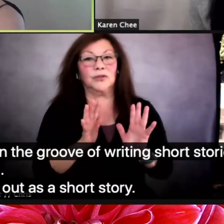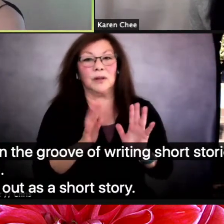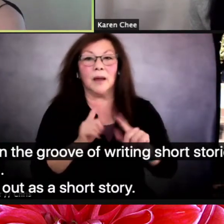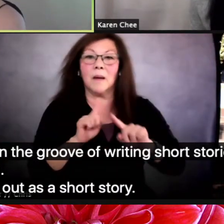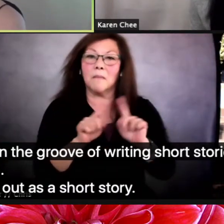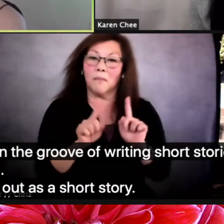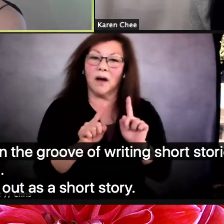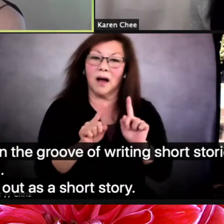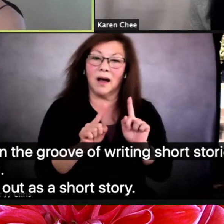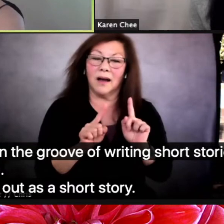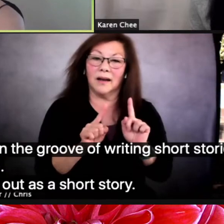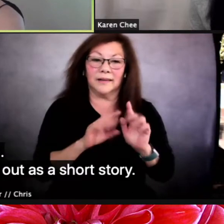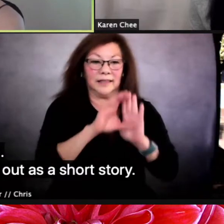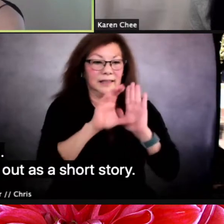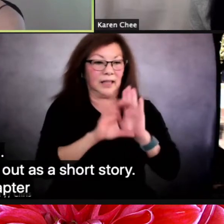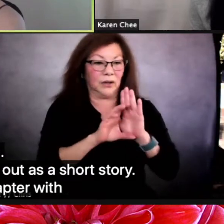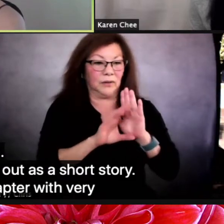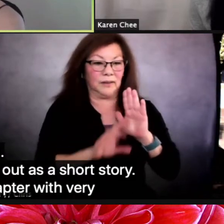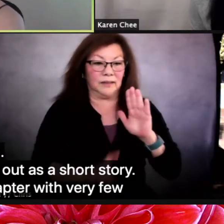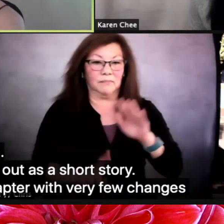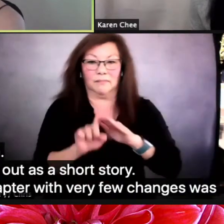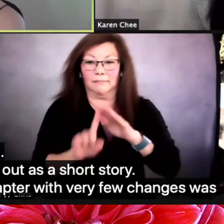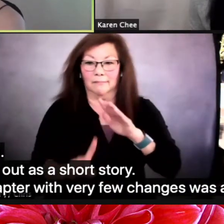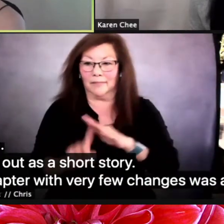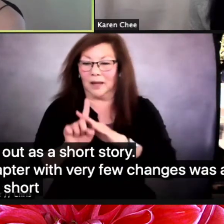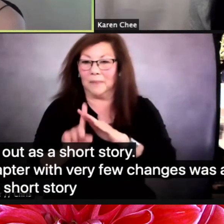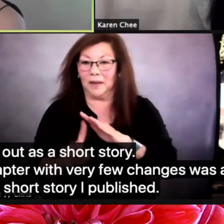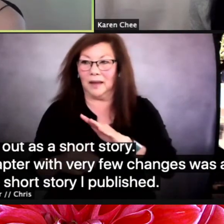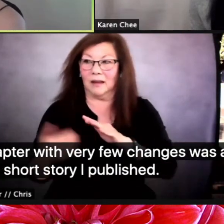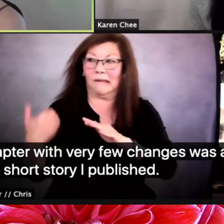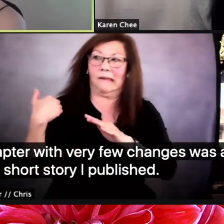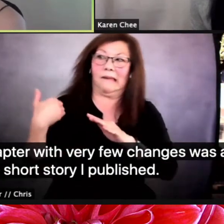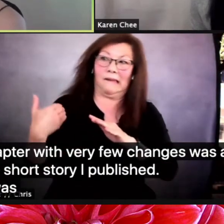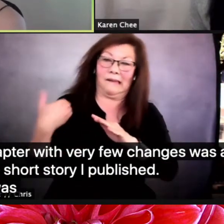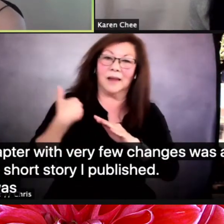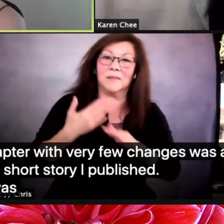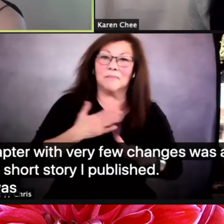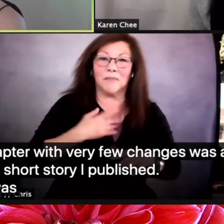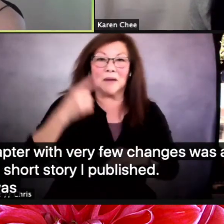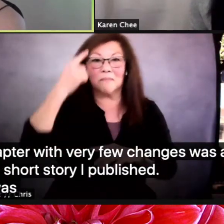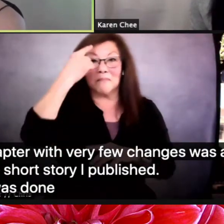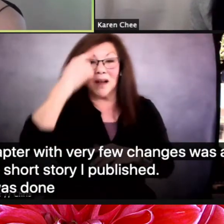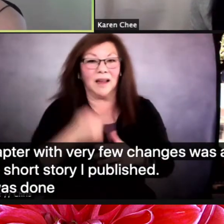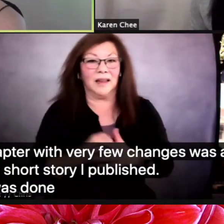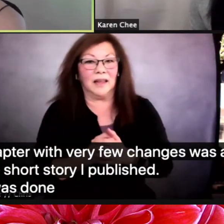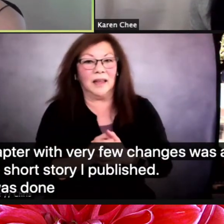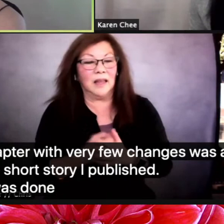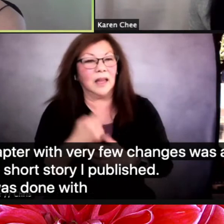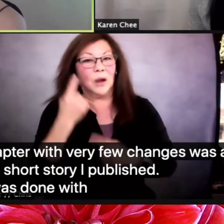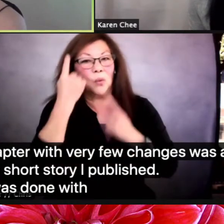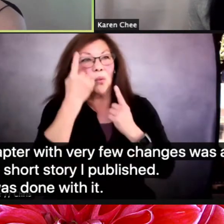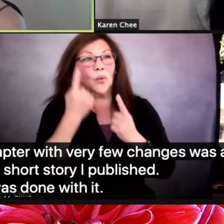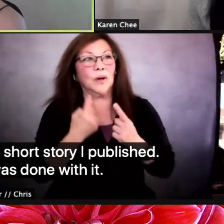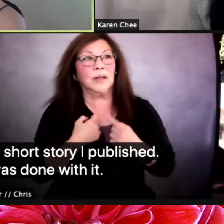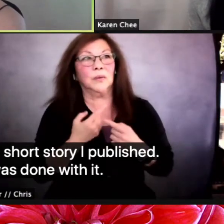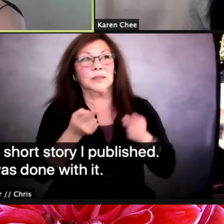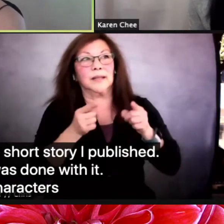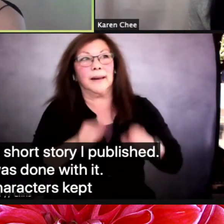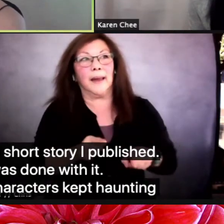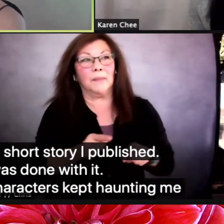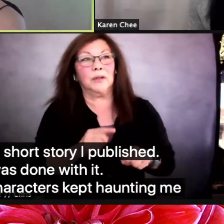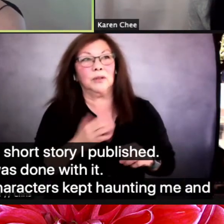but these characters just kind of kept haunting me. They kept popping back in my mind and sort of like wondering what they were going to do